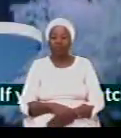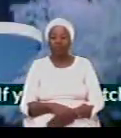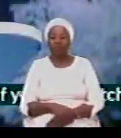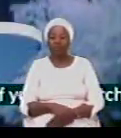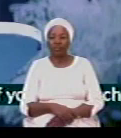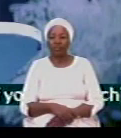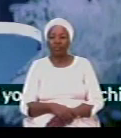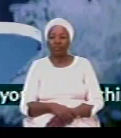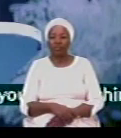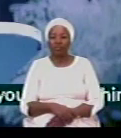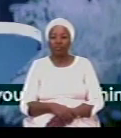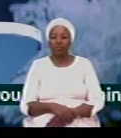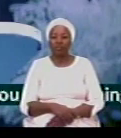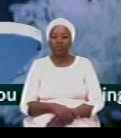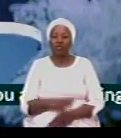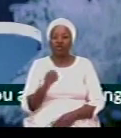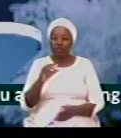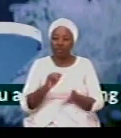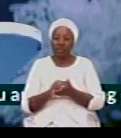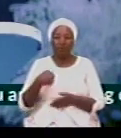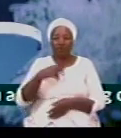side.